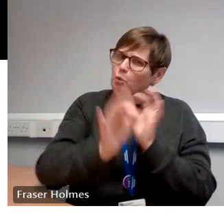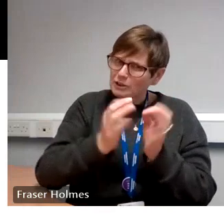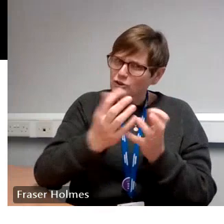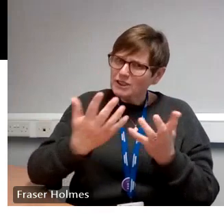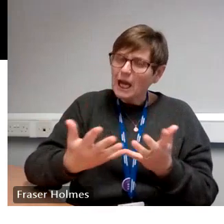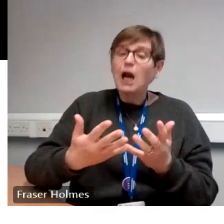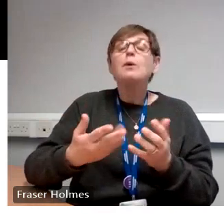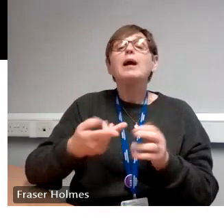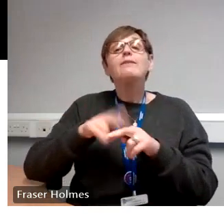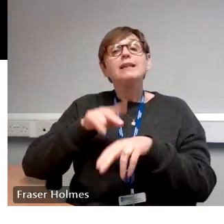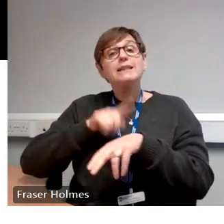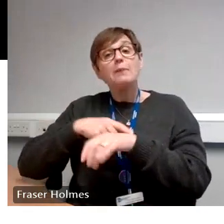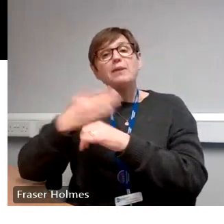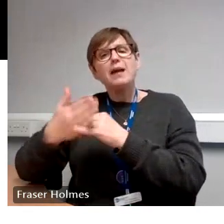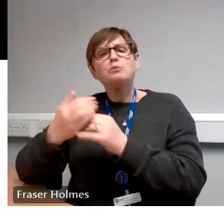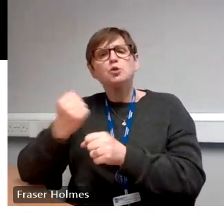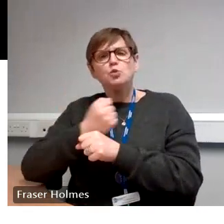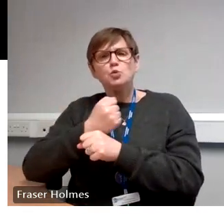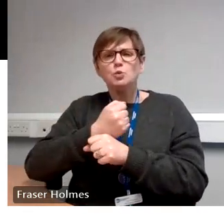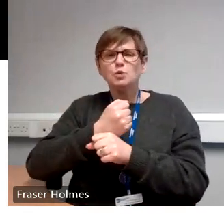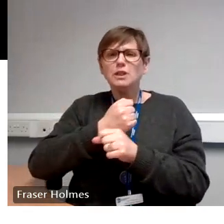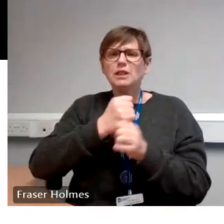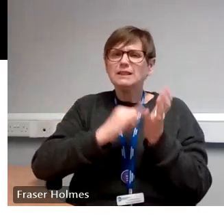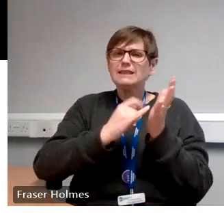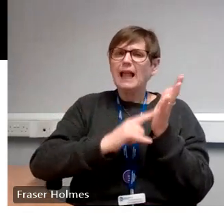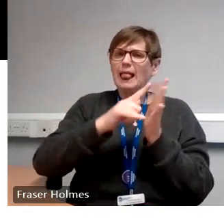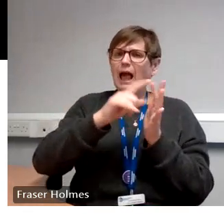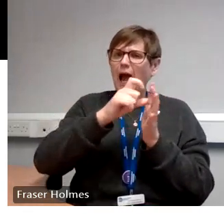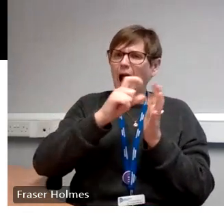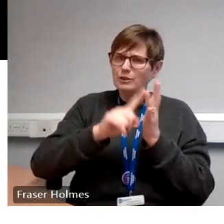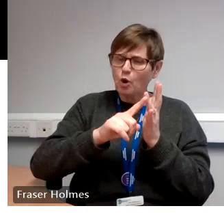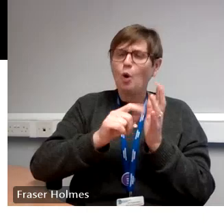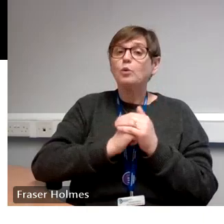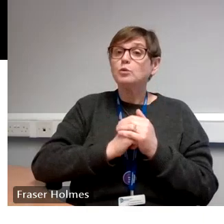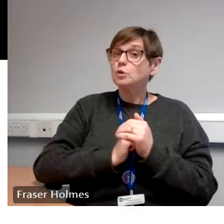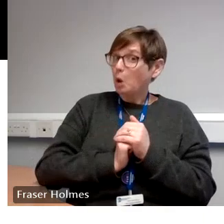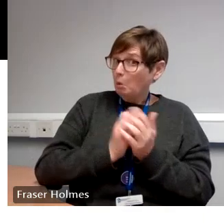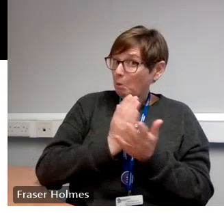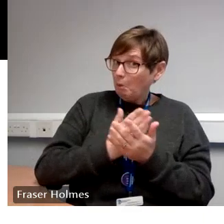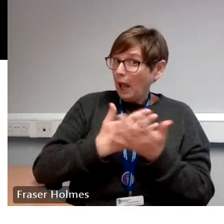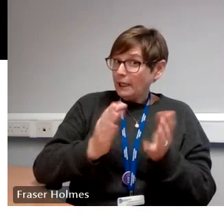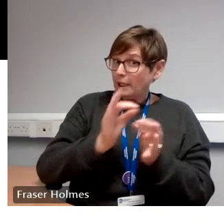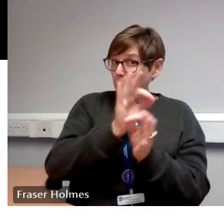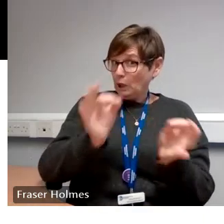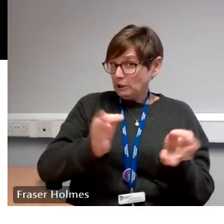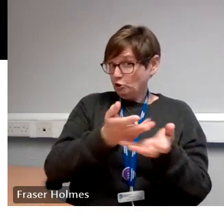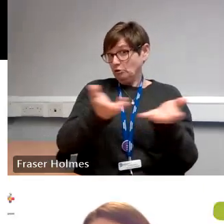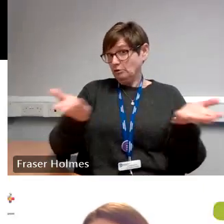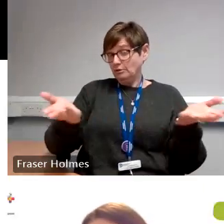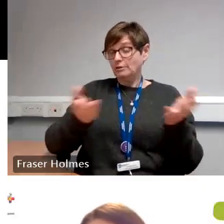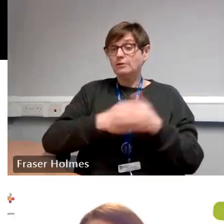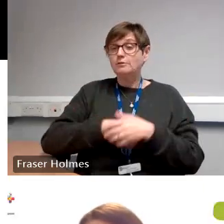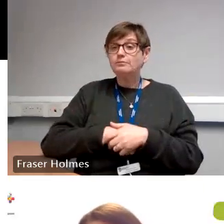the end, do the Slidos. So, are there any questions?